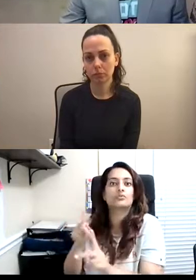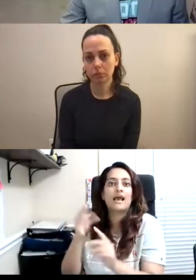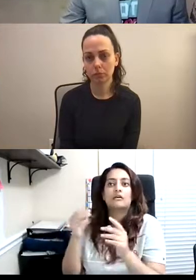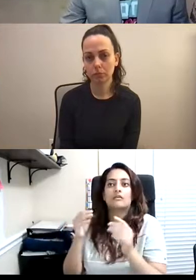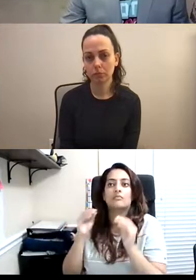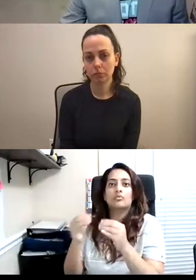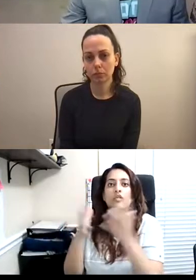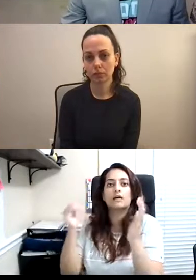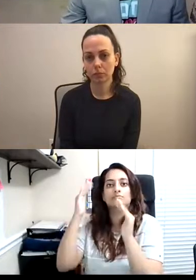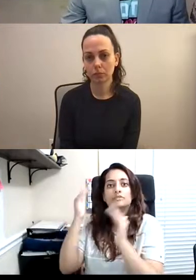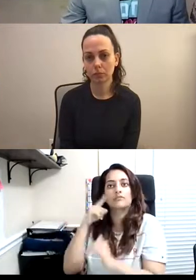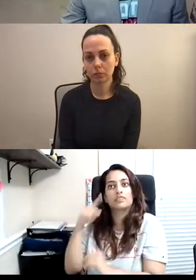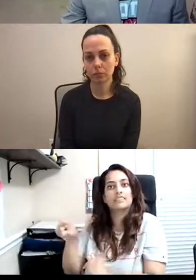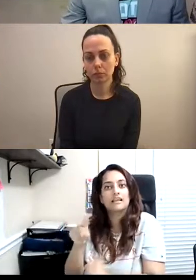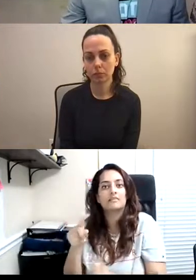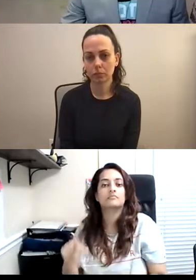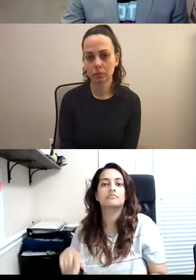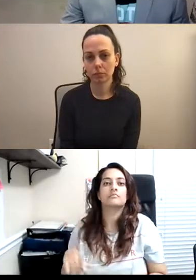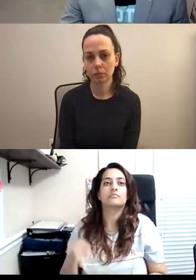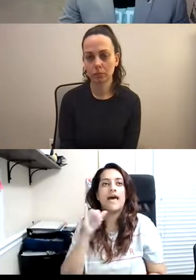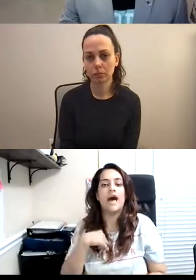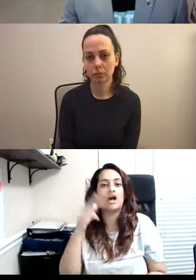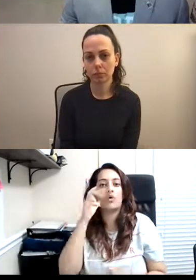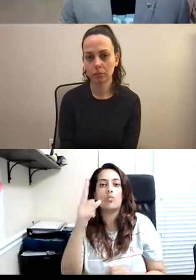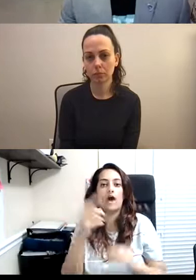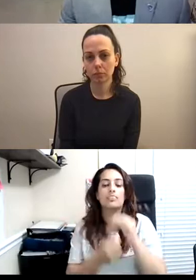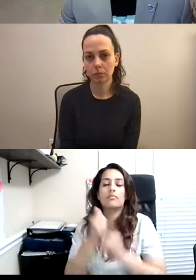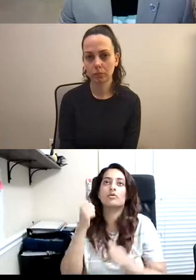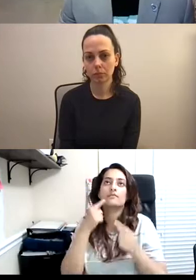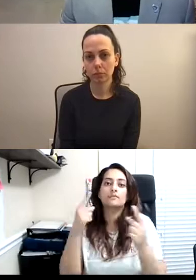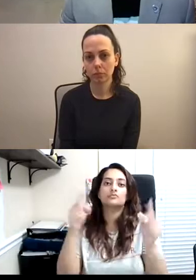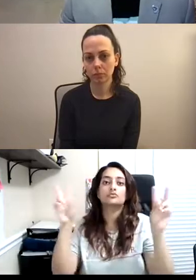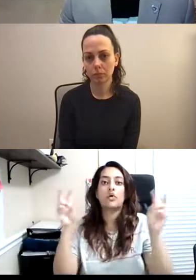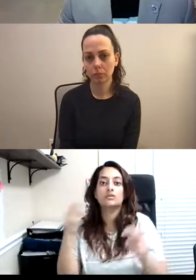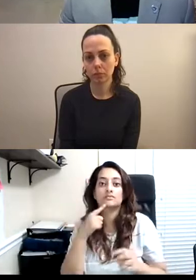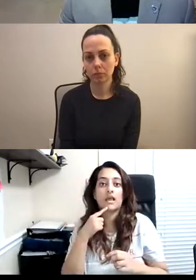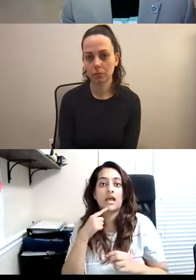At the beginning with a relationship, there's a lot of expectations that happen.